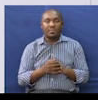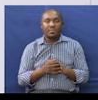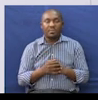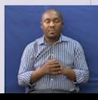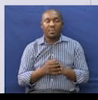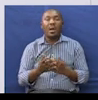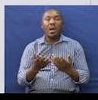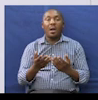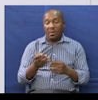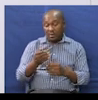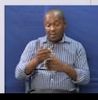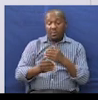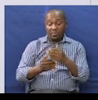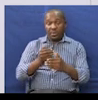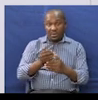which people